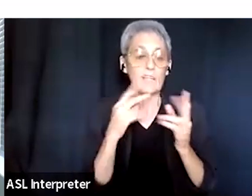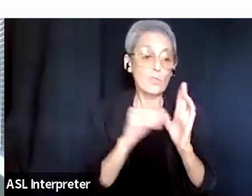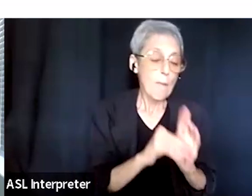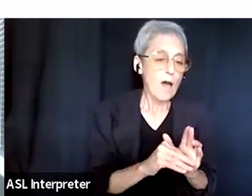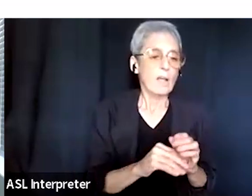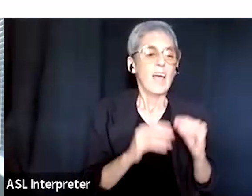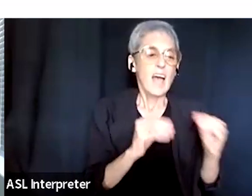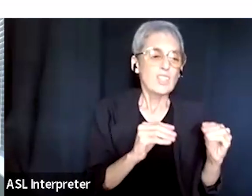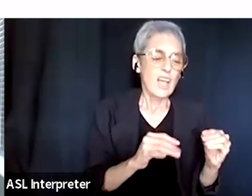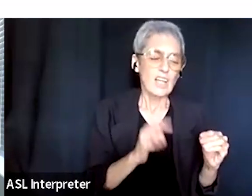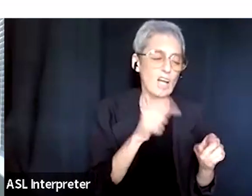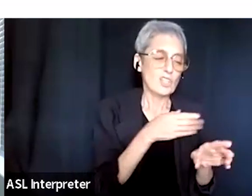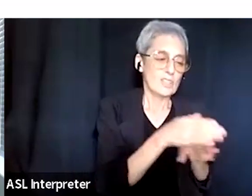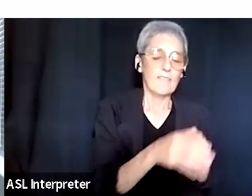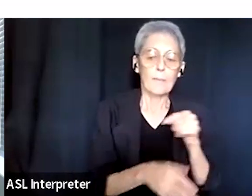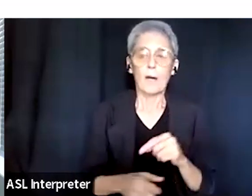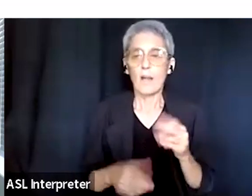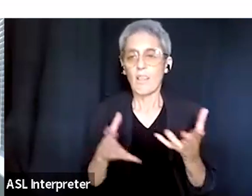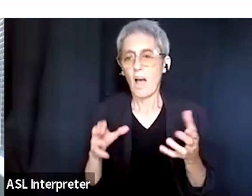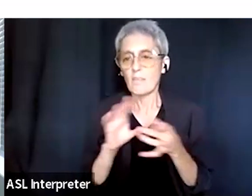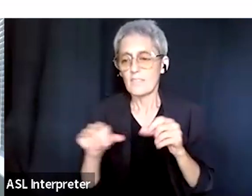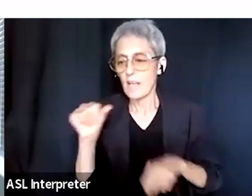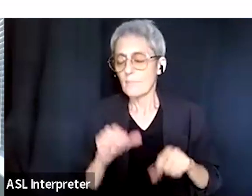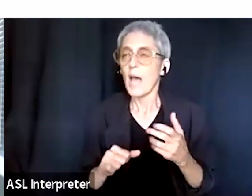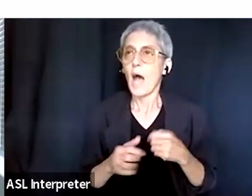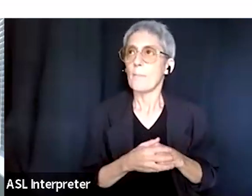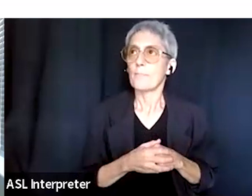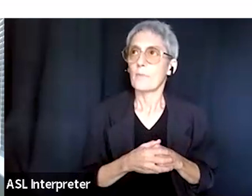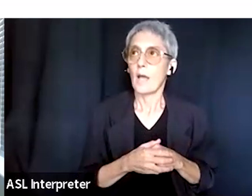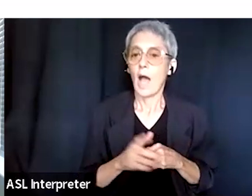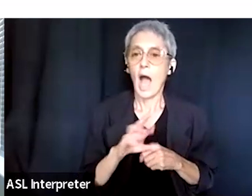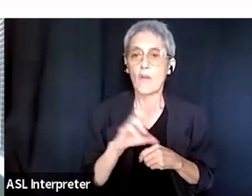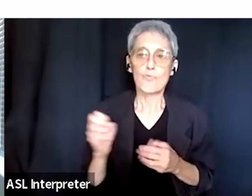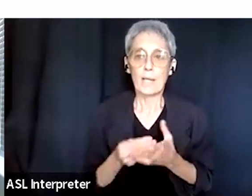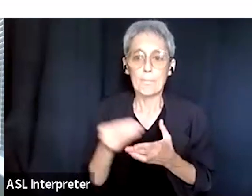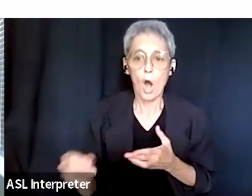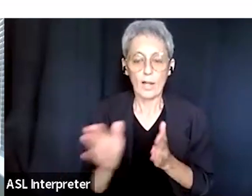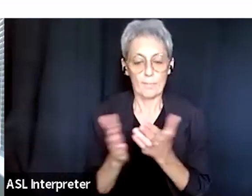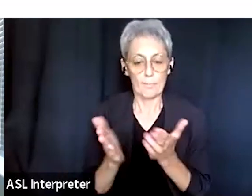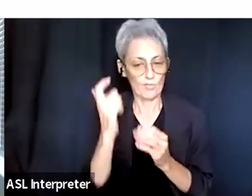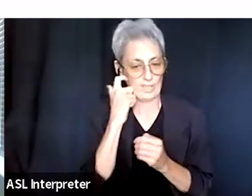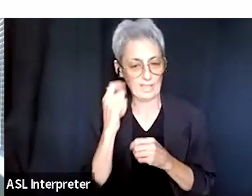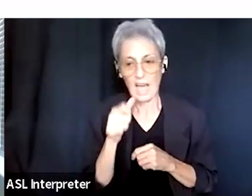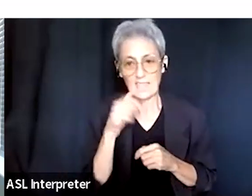of it about science. I think, and in fact, I've rebought it recently because I didn't have a copy, so I managed to get a secondhand copy.